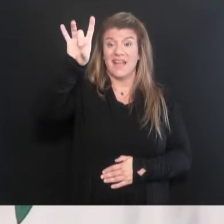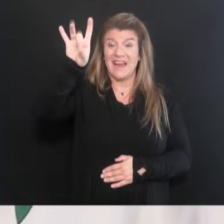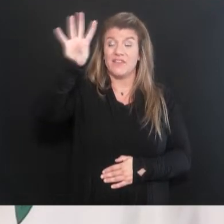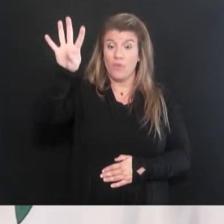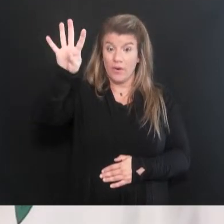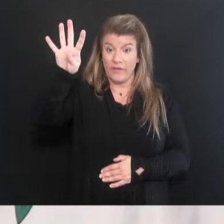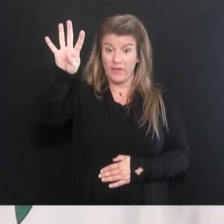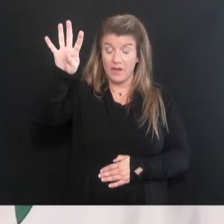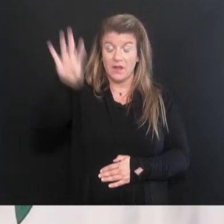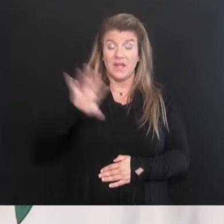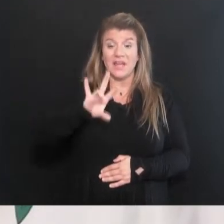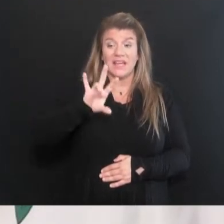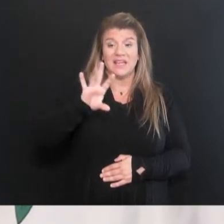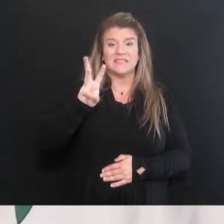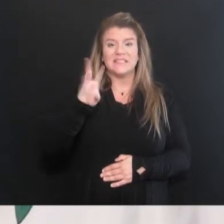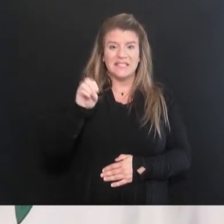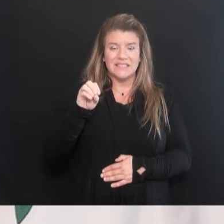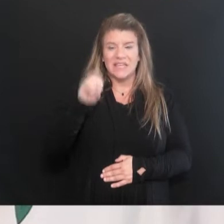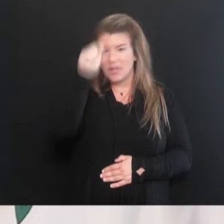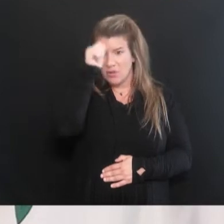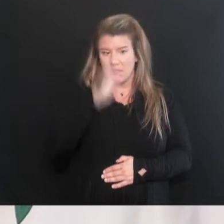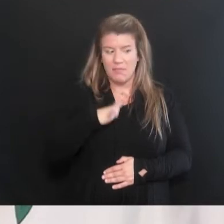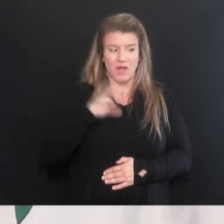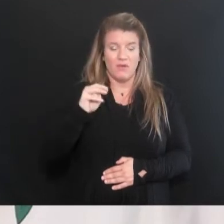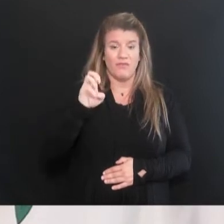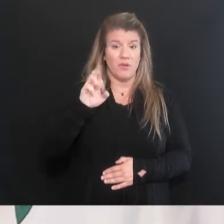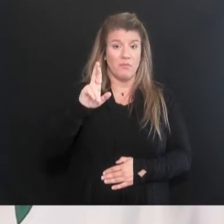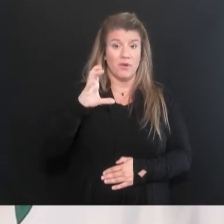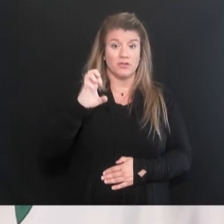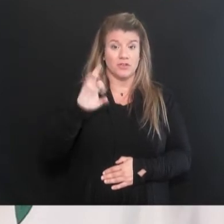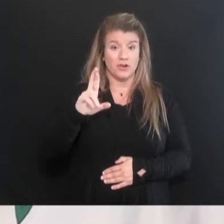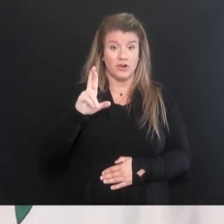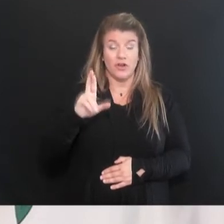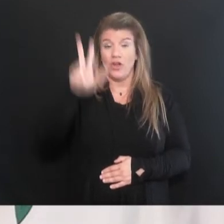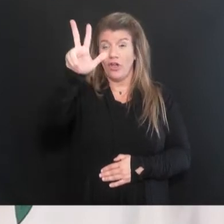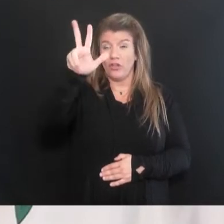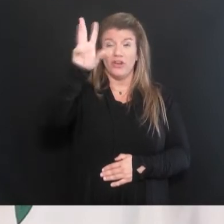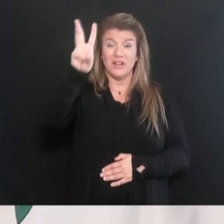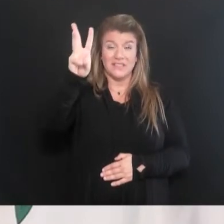3,684th death, a 60-year-old male from Mercer County. The